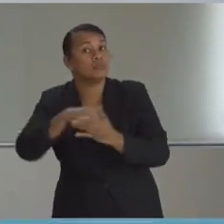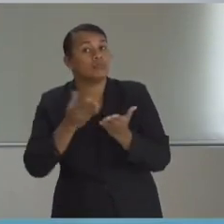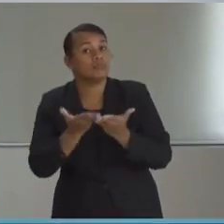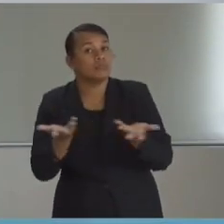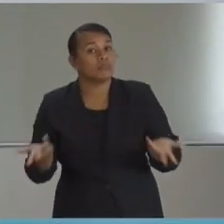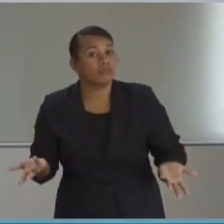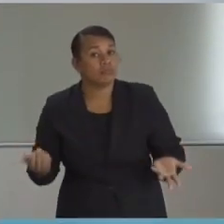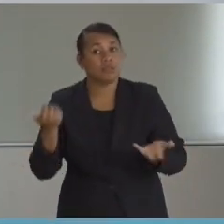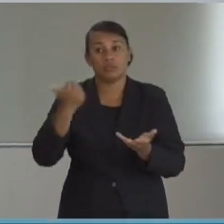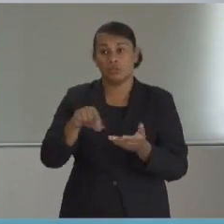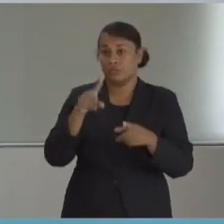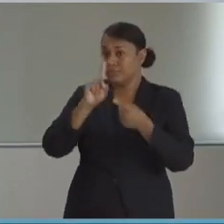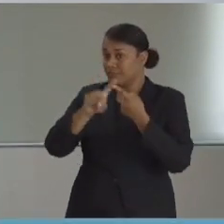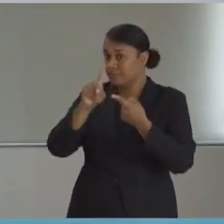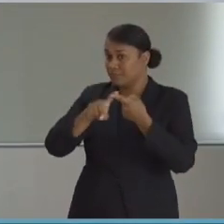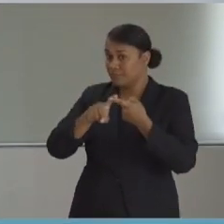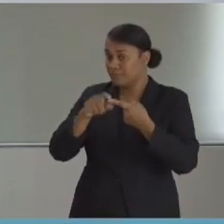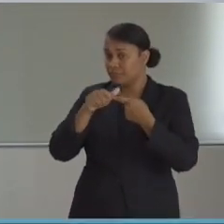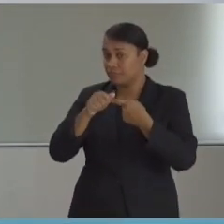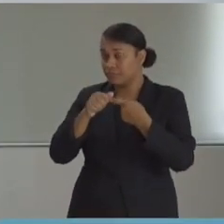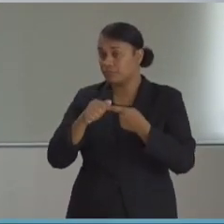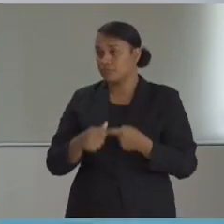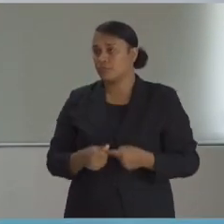and what's in this boat